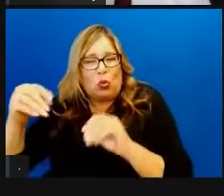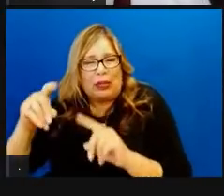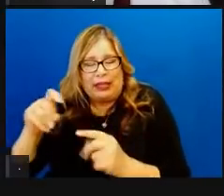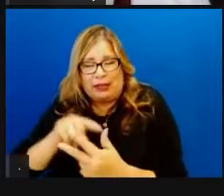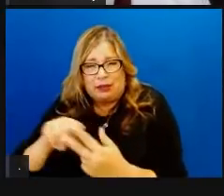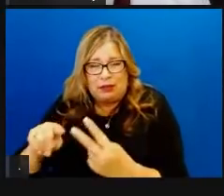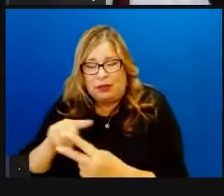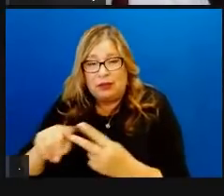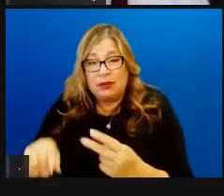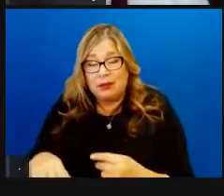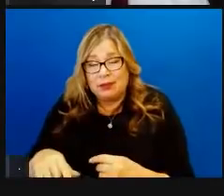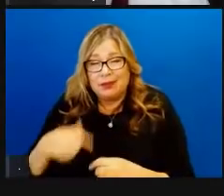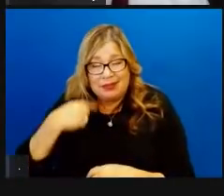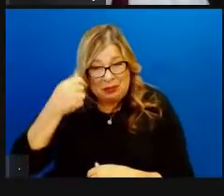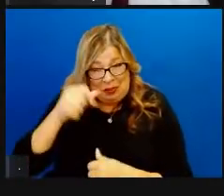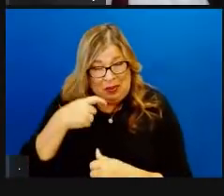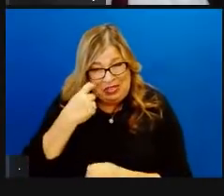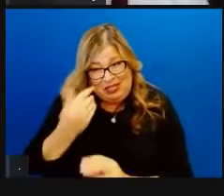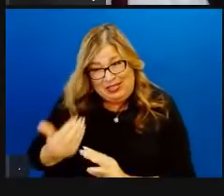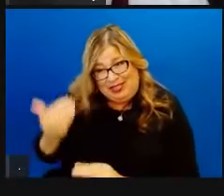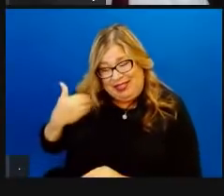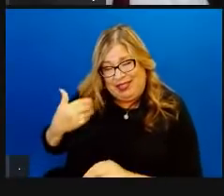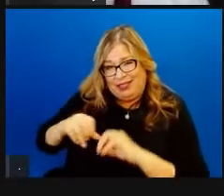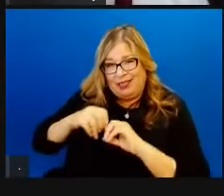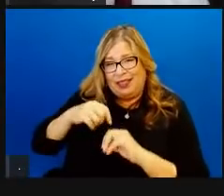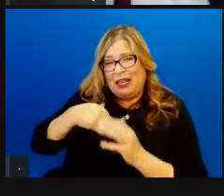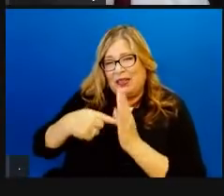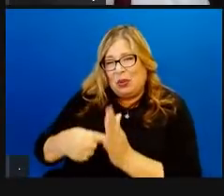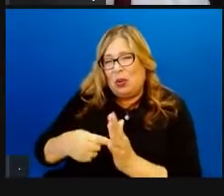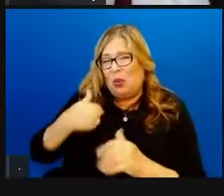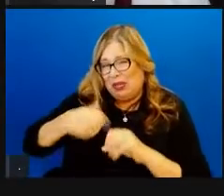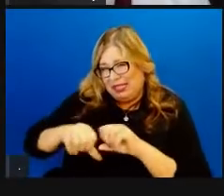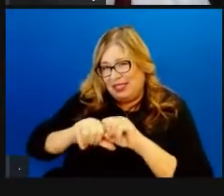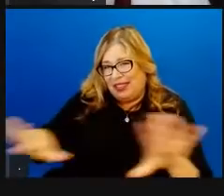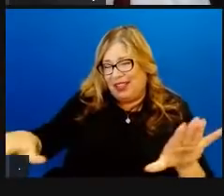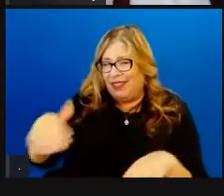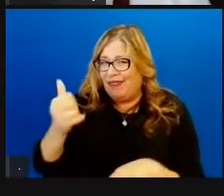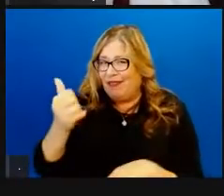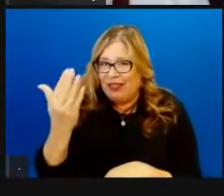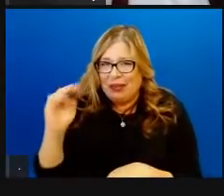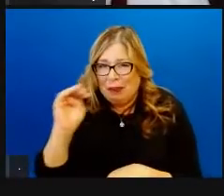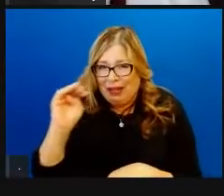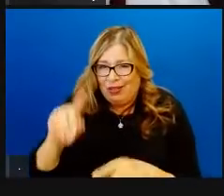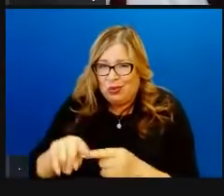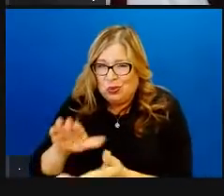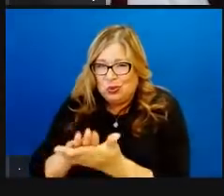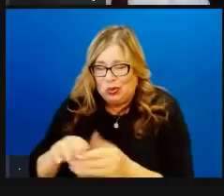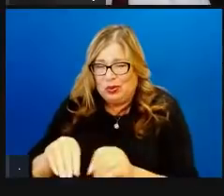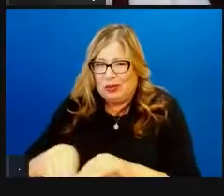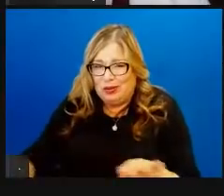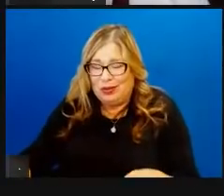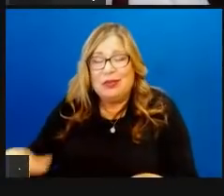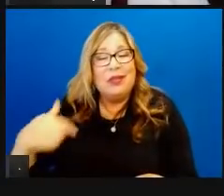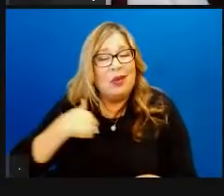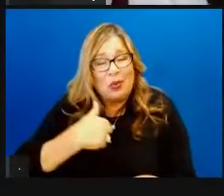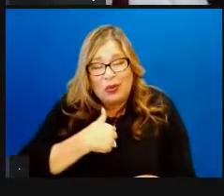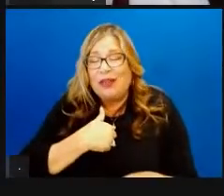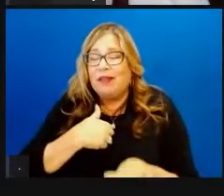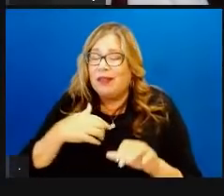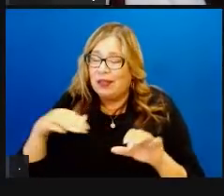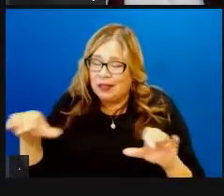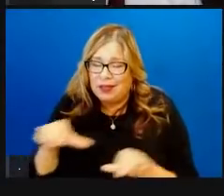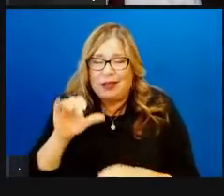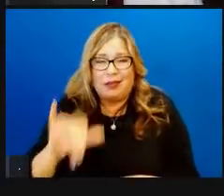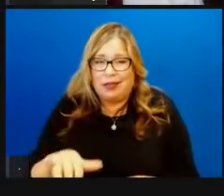that not only is California one of the only states that can do what we've done, but that we have done it is